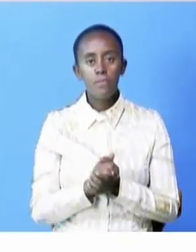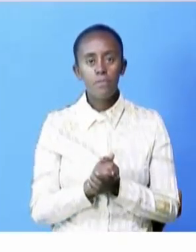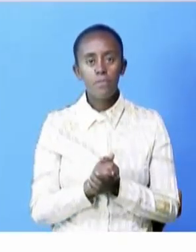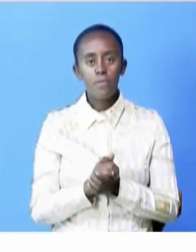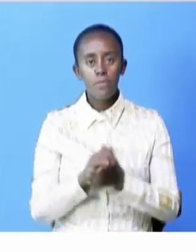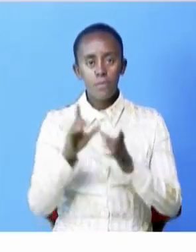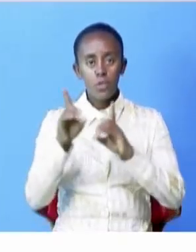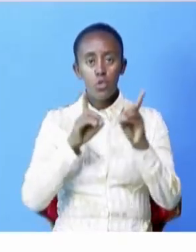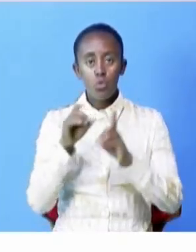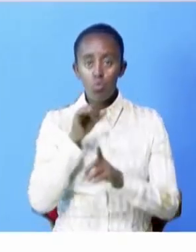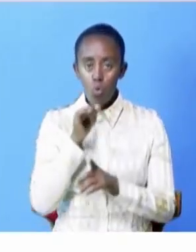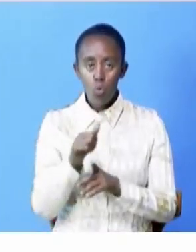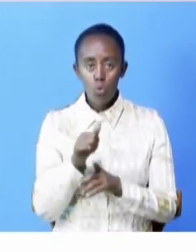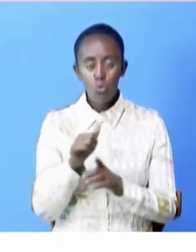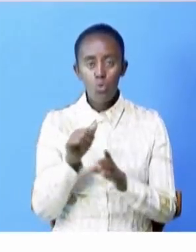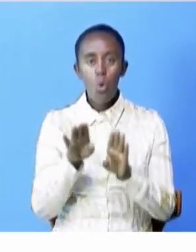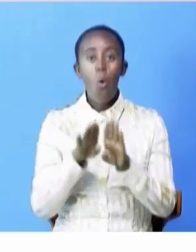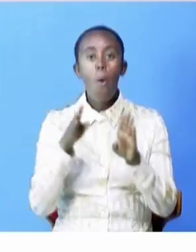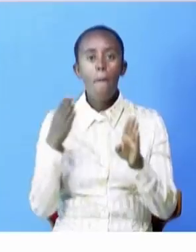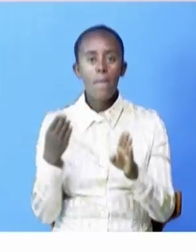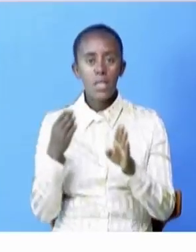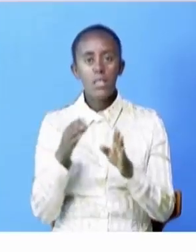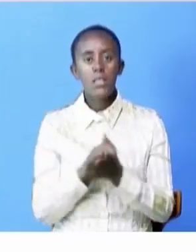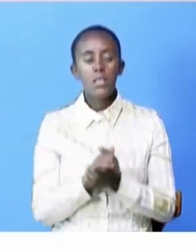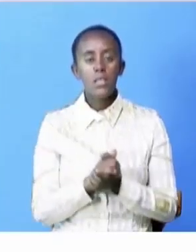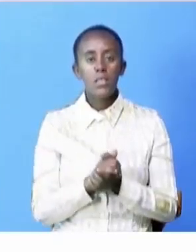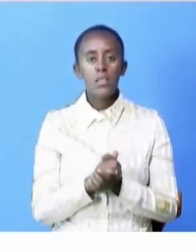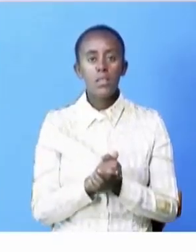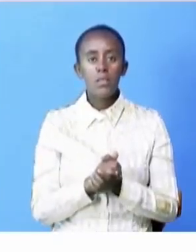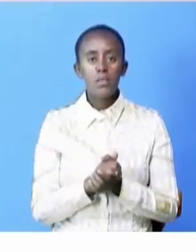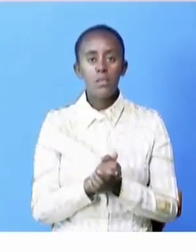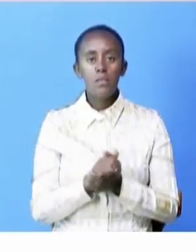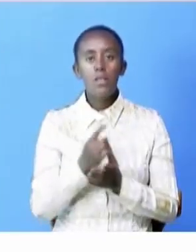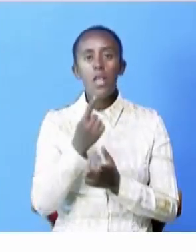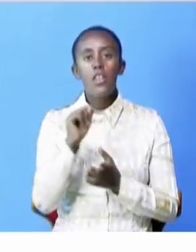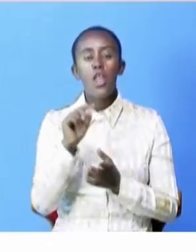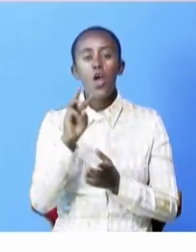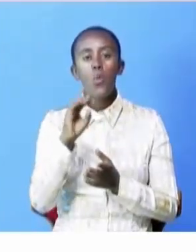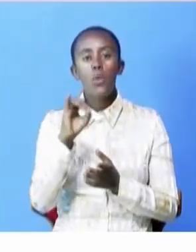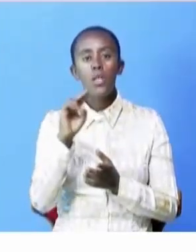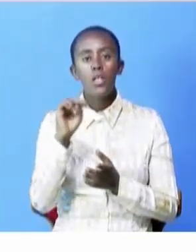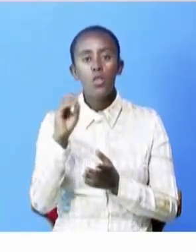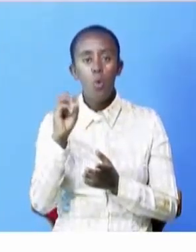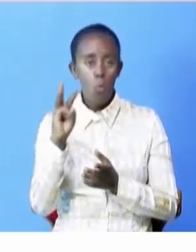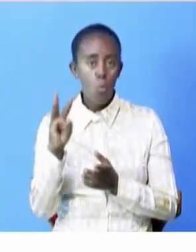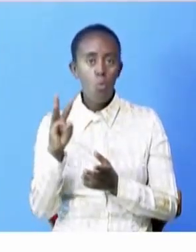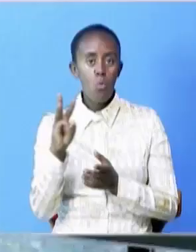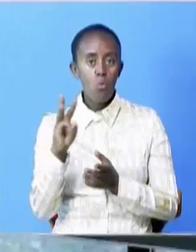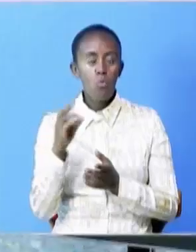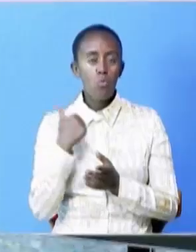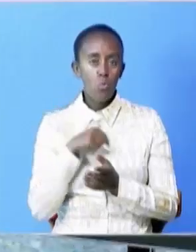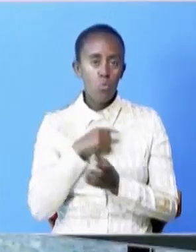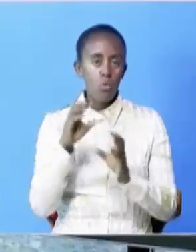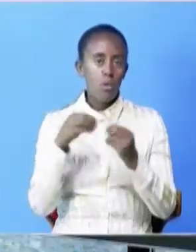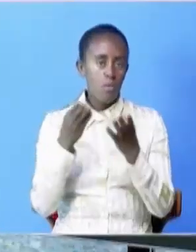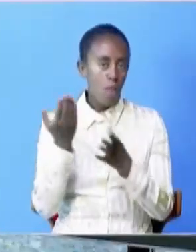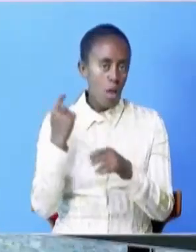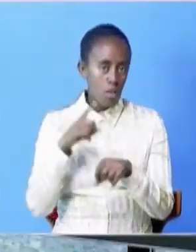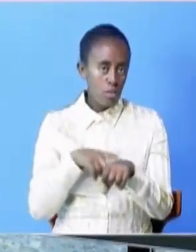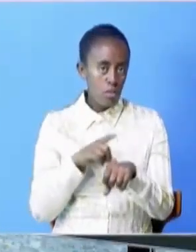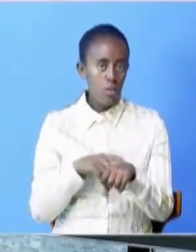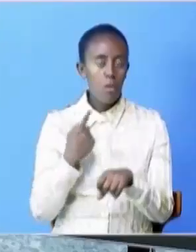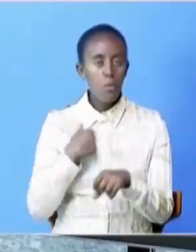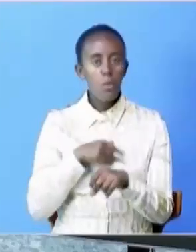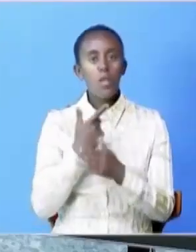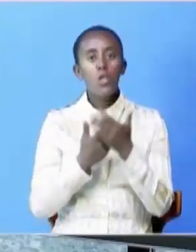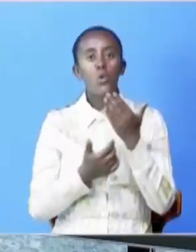Don't open the window. This is an example we gave last time when we were